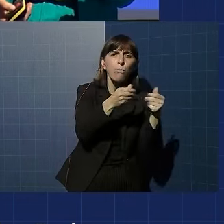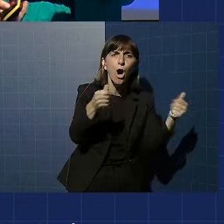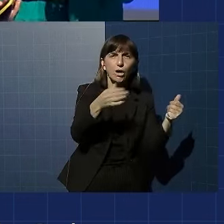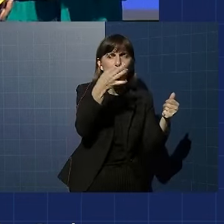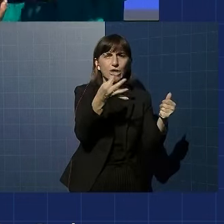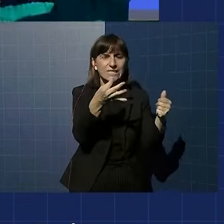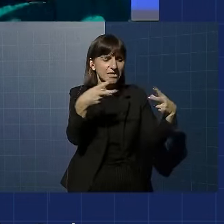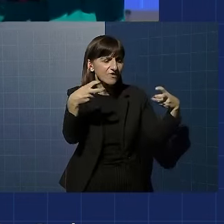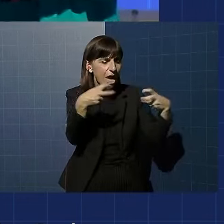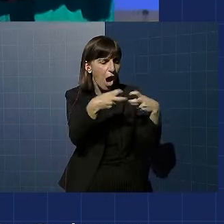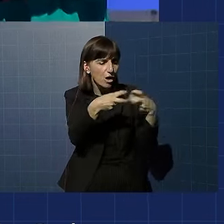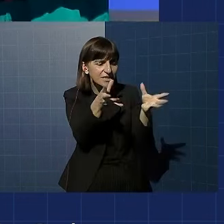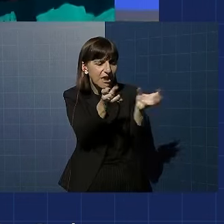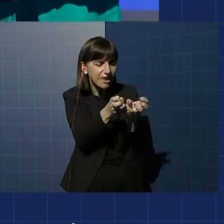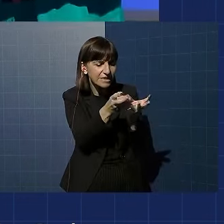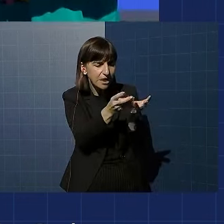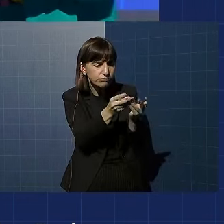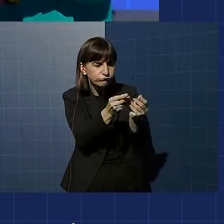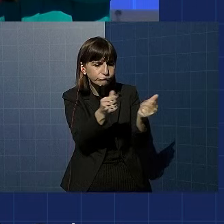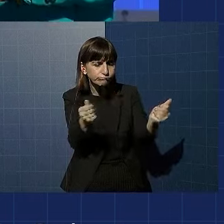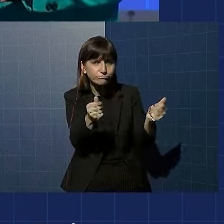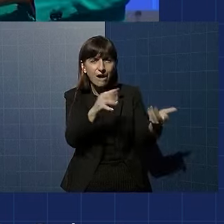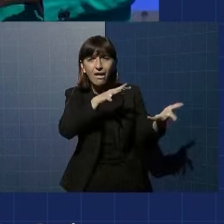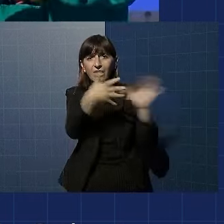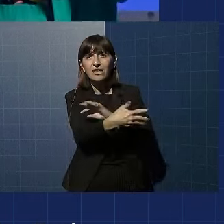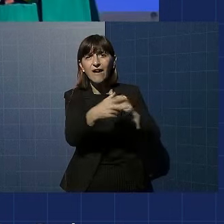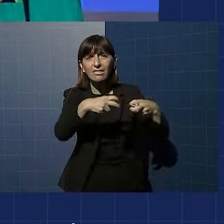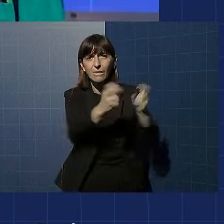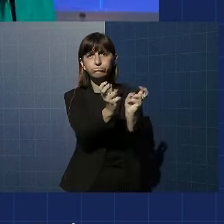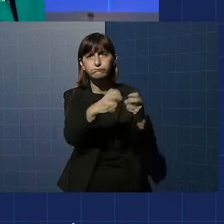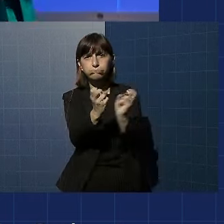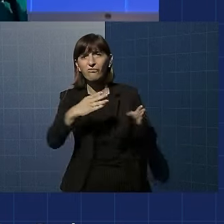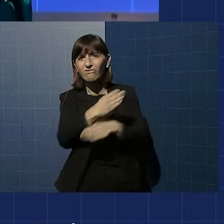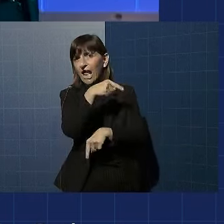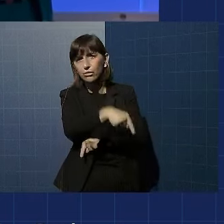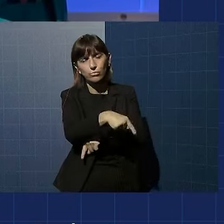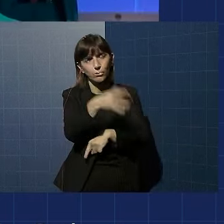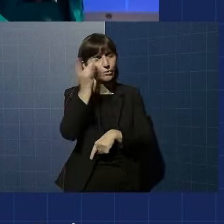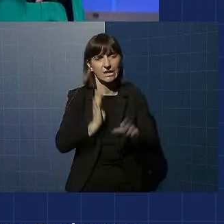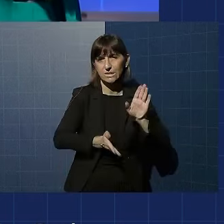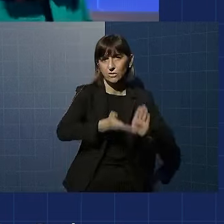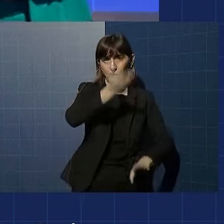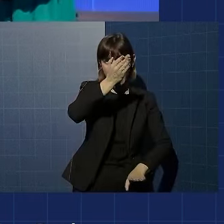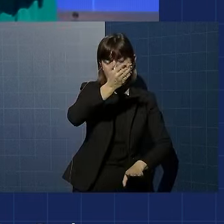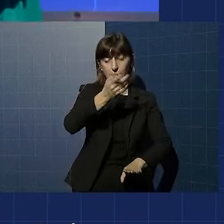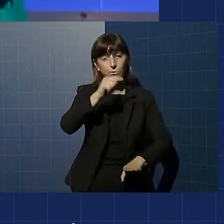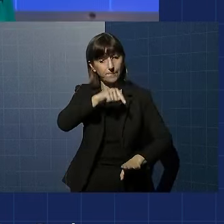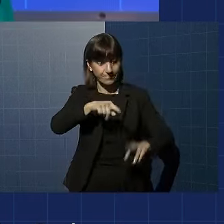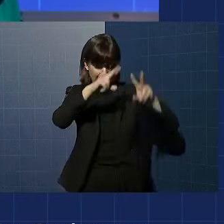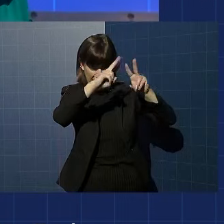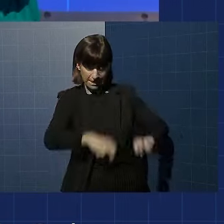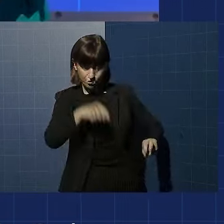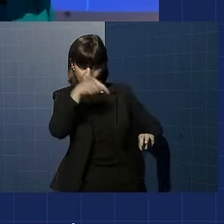example. What we do when we do research into that here on Earth is we have a group of healthy people and we have a group